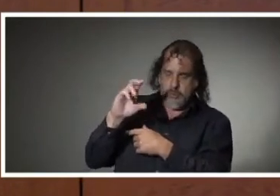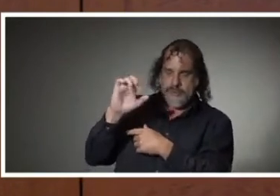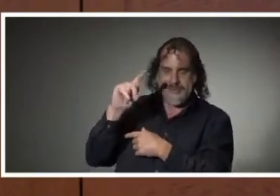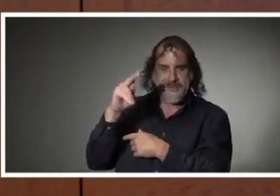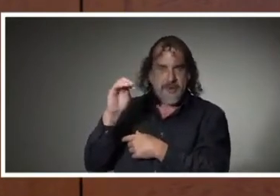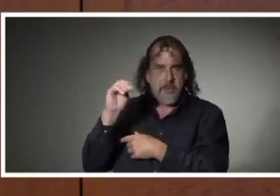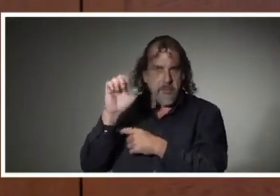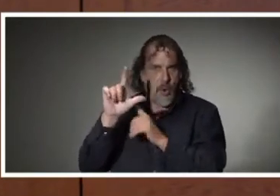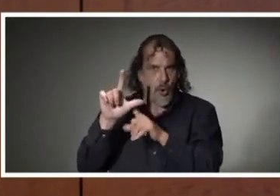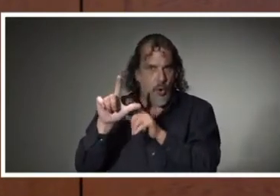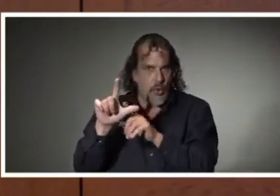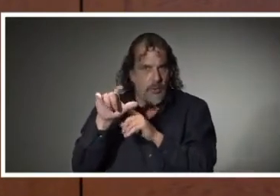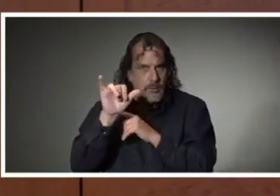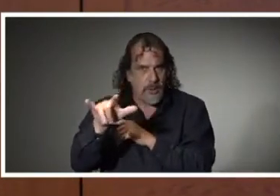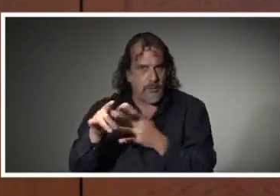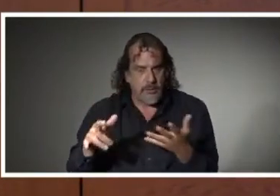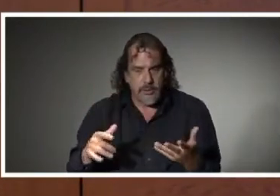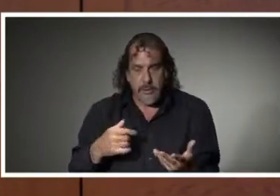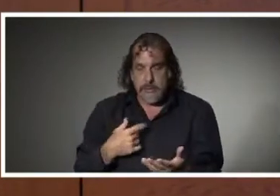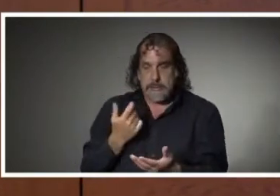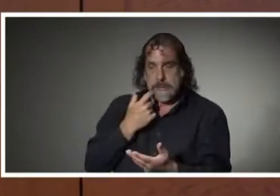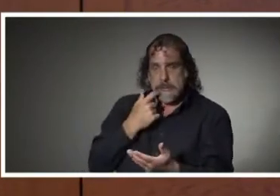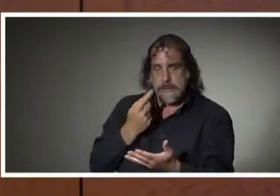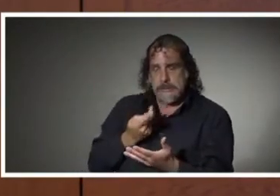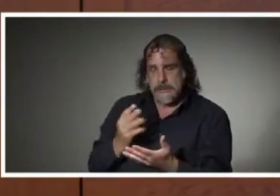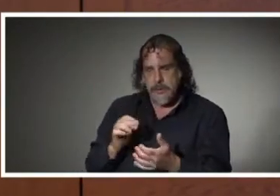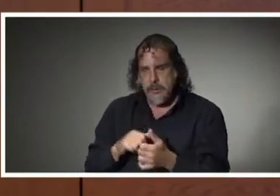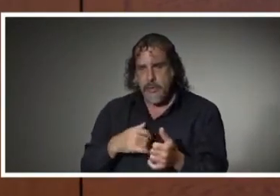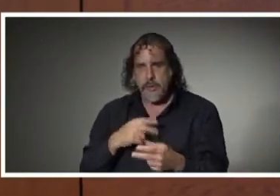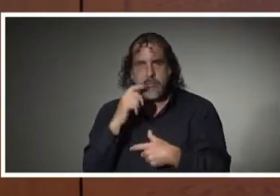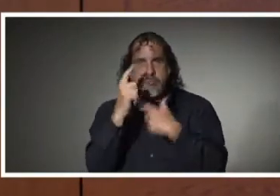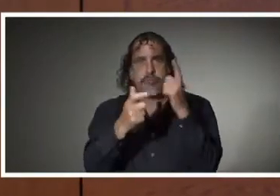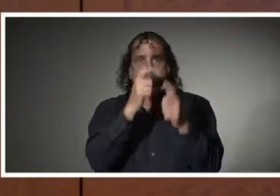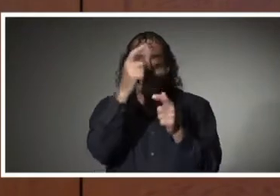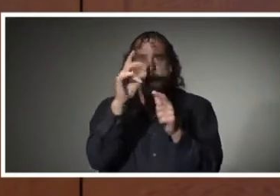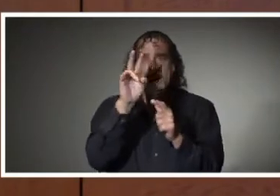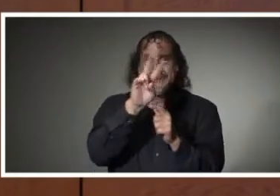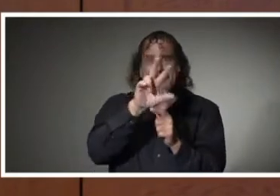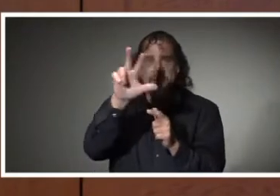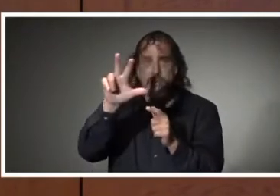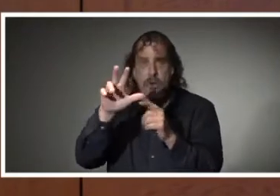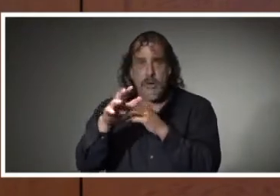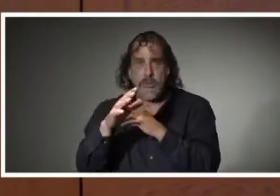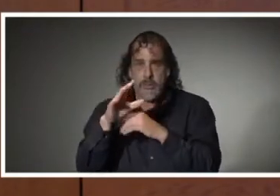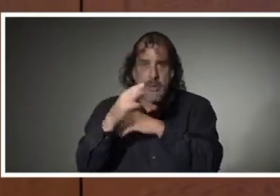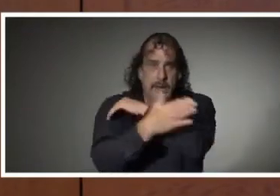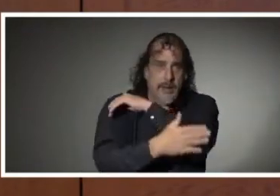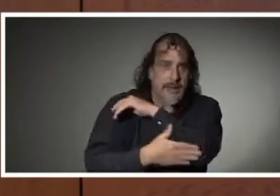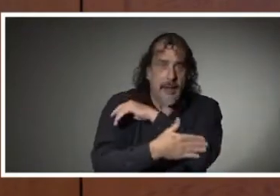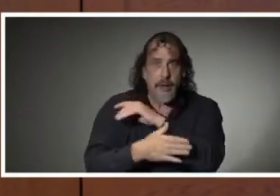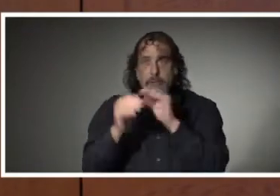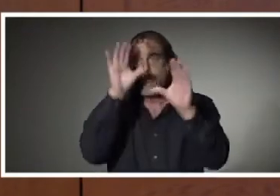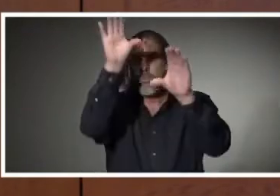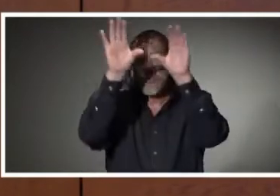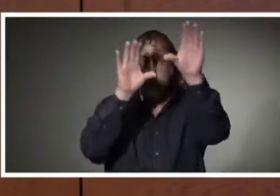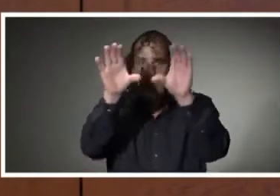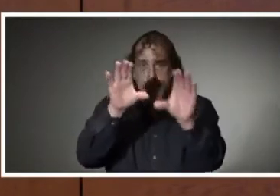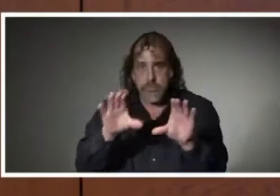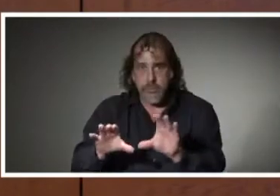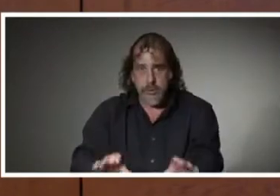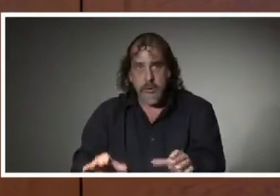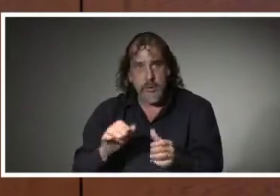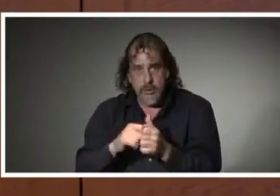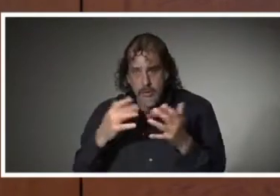on that front. Over the last couple of days, we've delivered over 73 counties in our pod sites, continue to support the COVID response